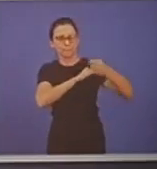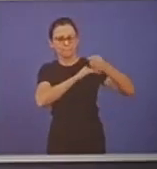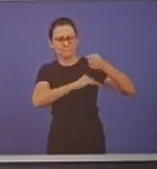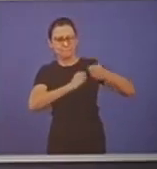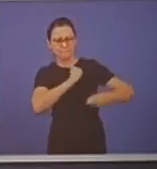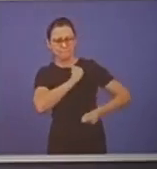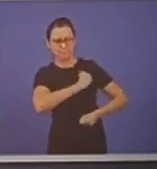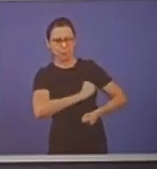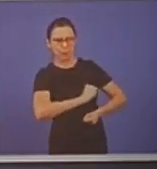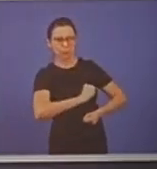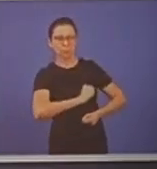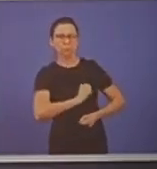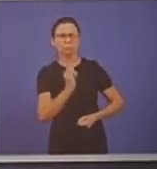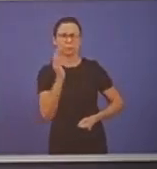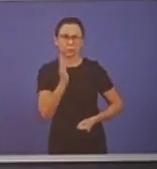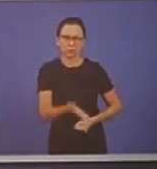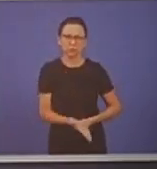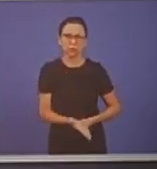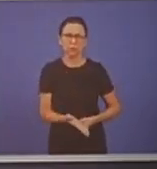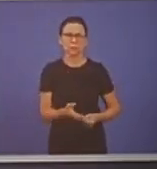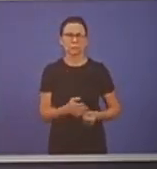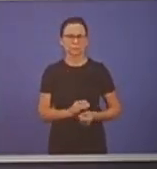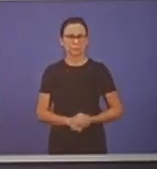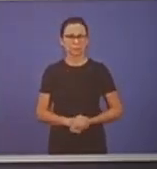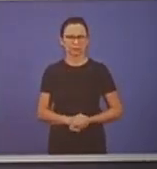And he repeats, come.